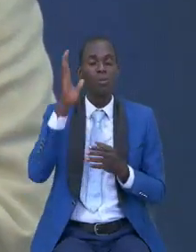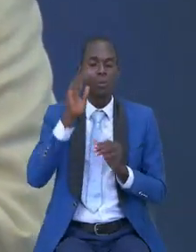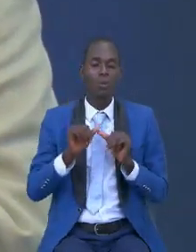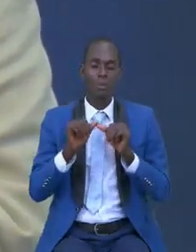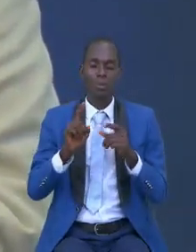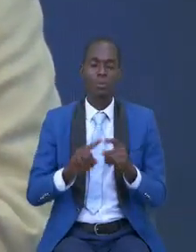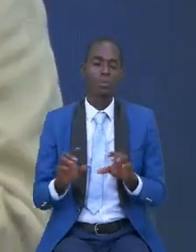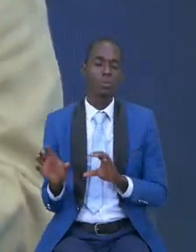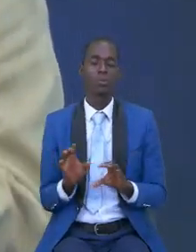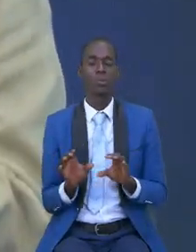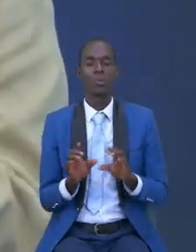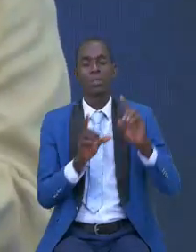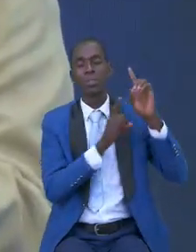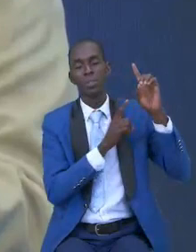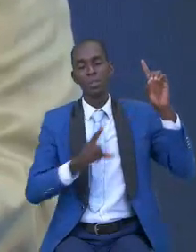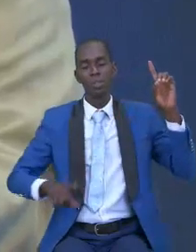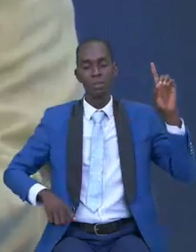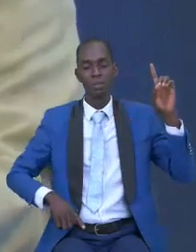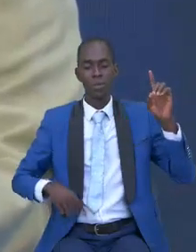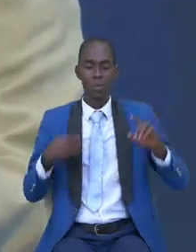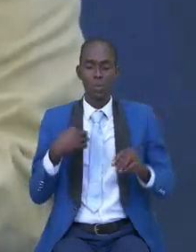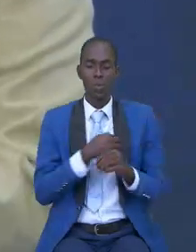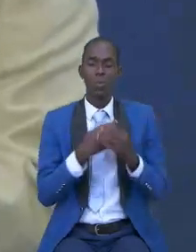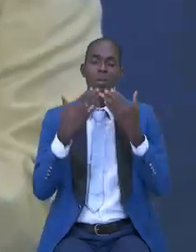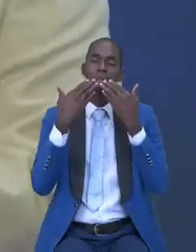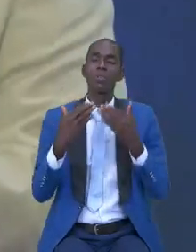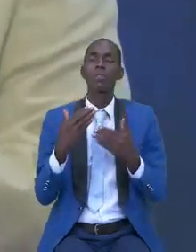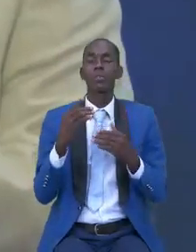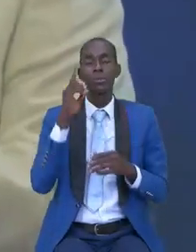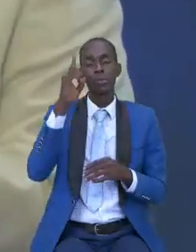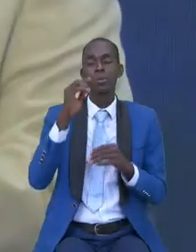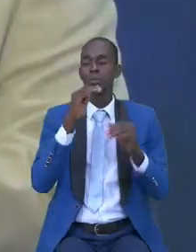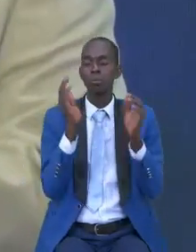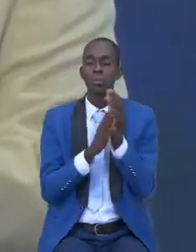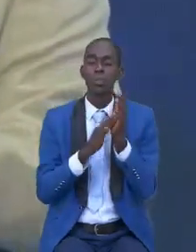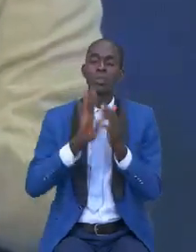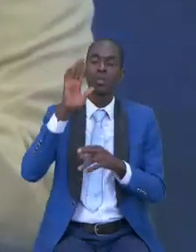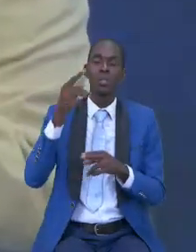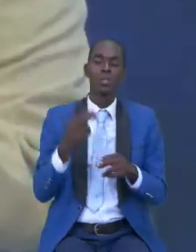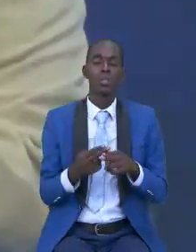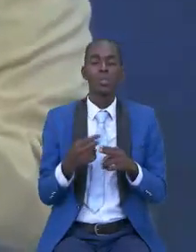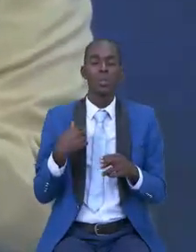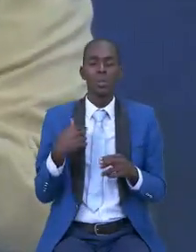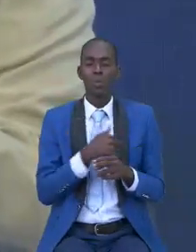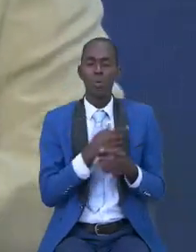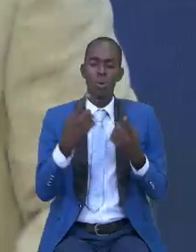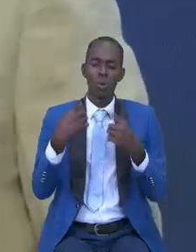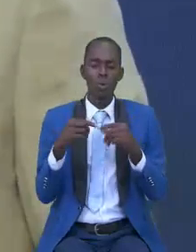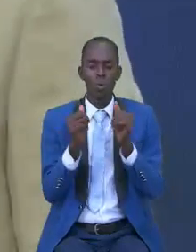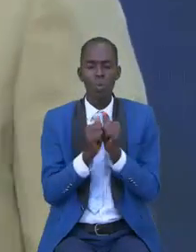do. Lord, we thank you. We praise your name, and we come with